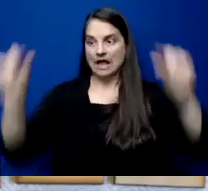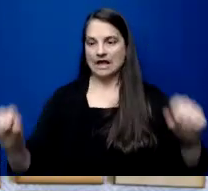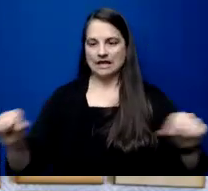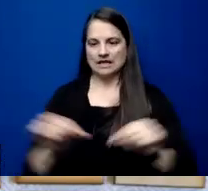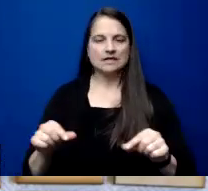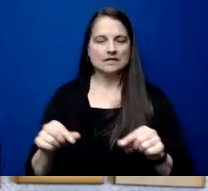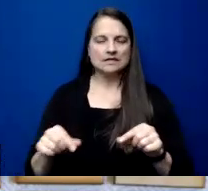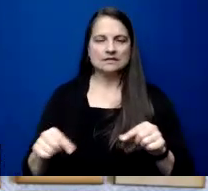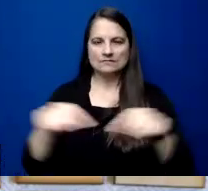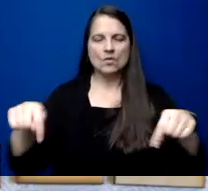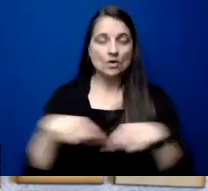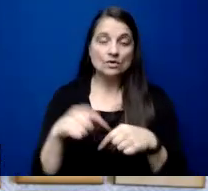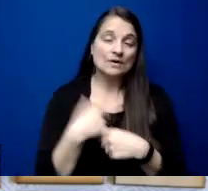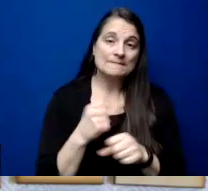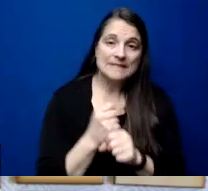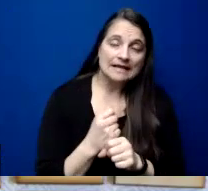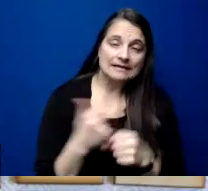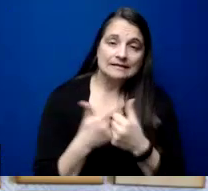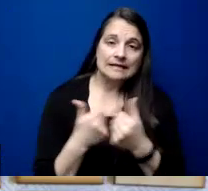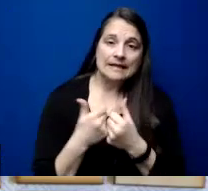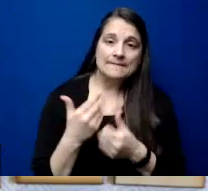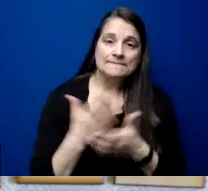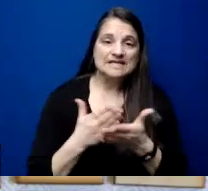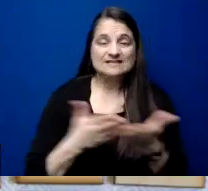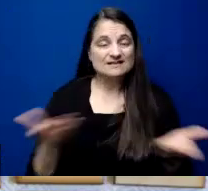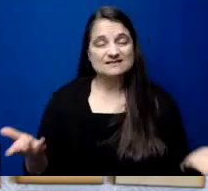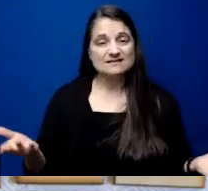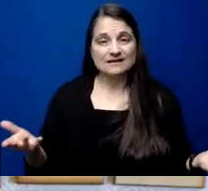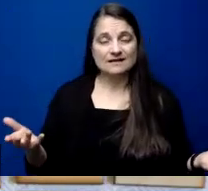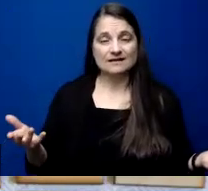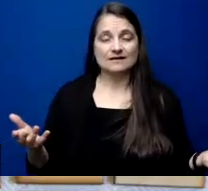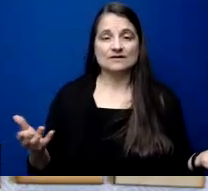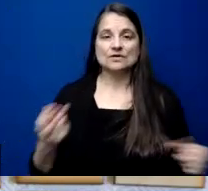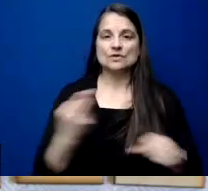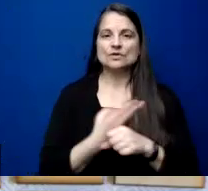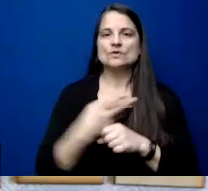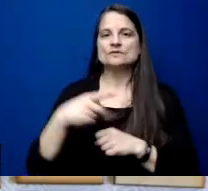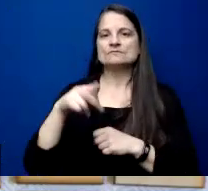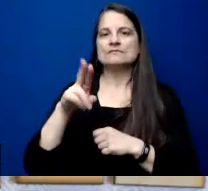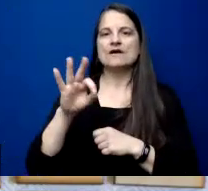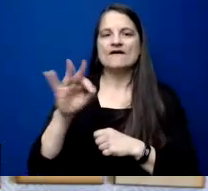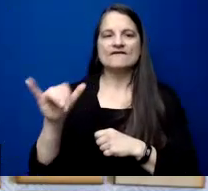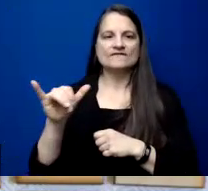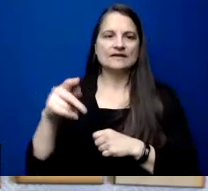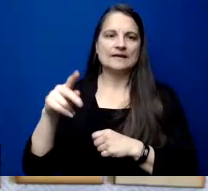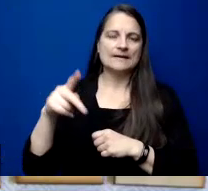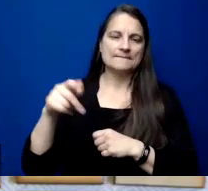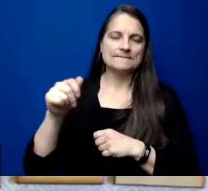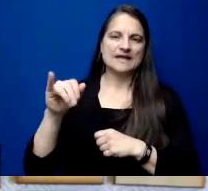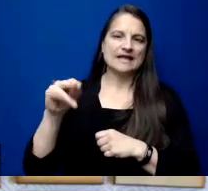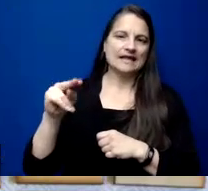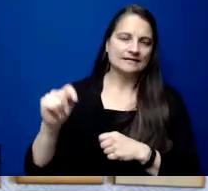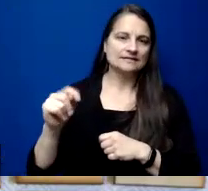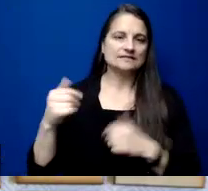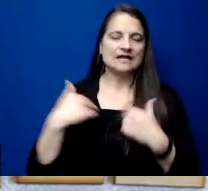those into game pieces, or you can use things like puffy paint to create that tactile